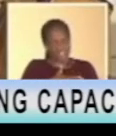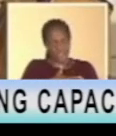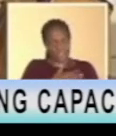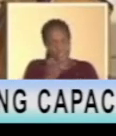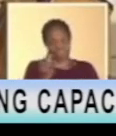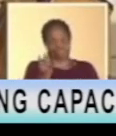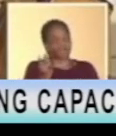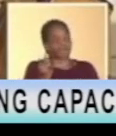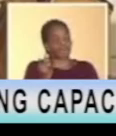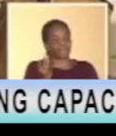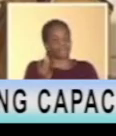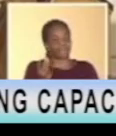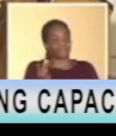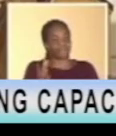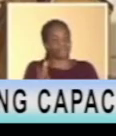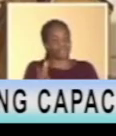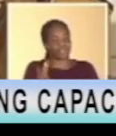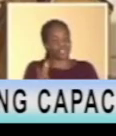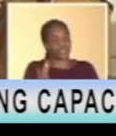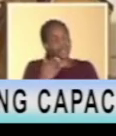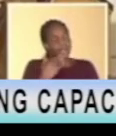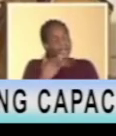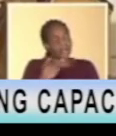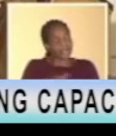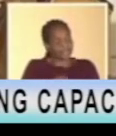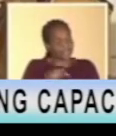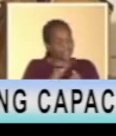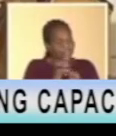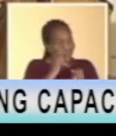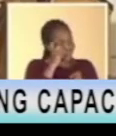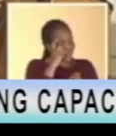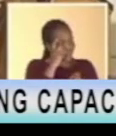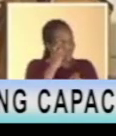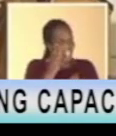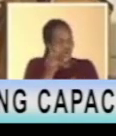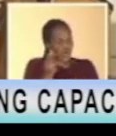150 samples tested positive for COVID-19.